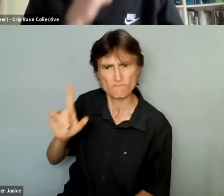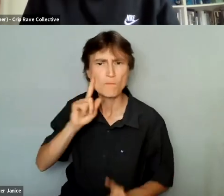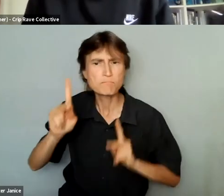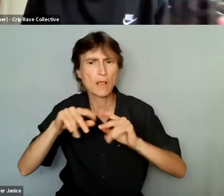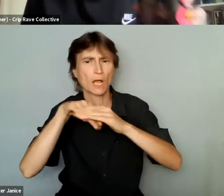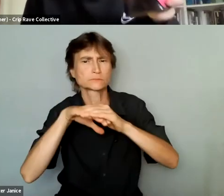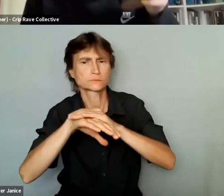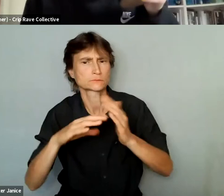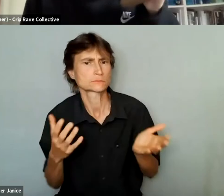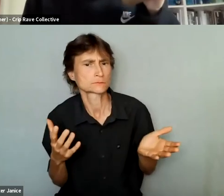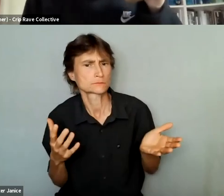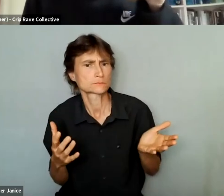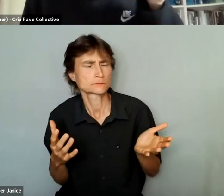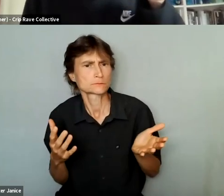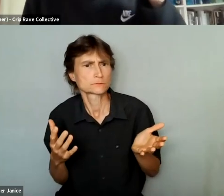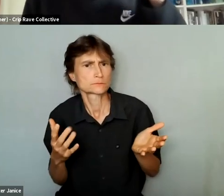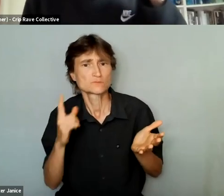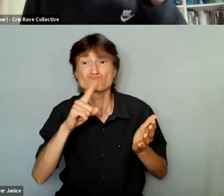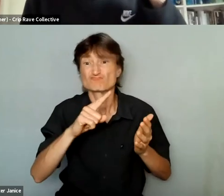there.